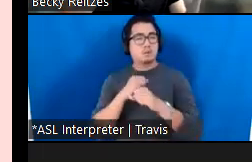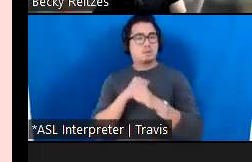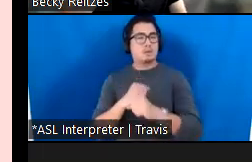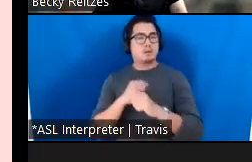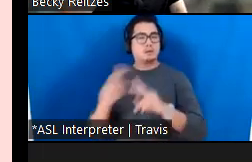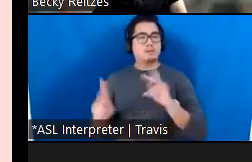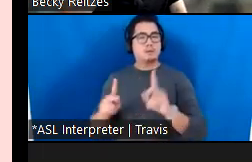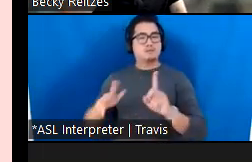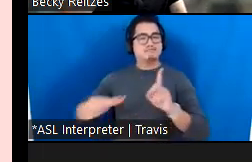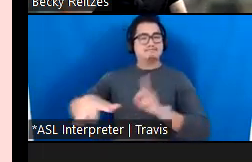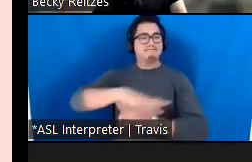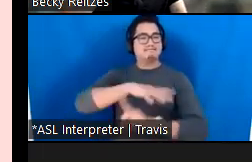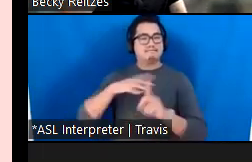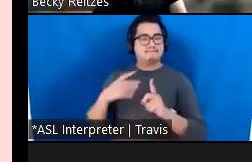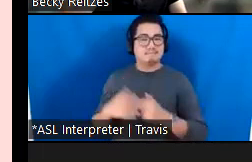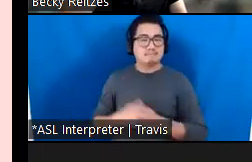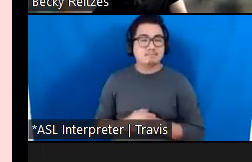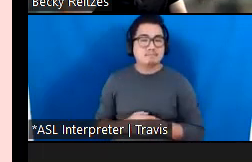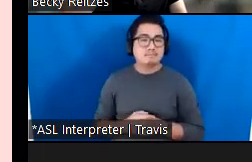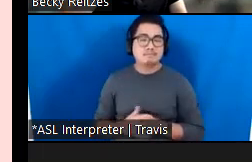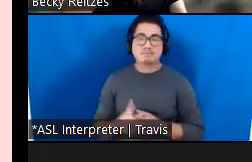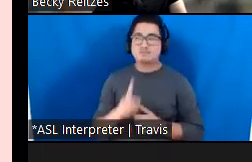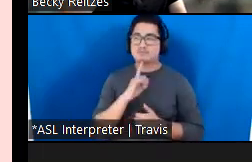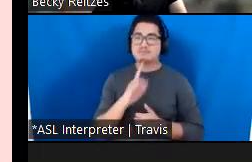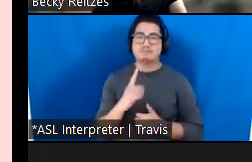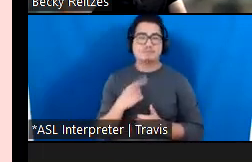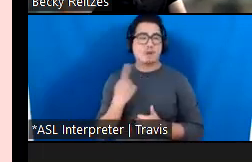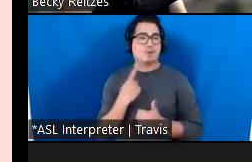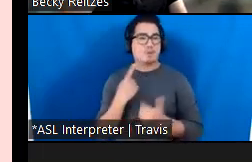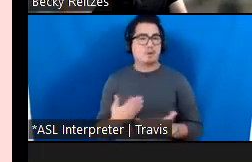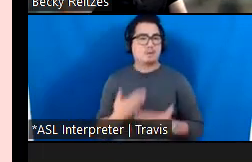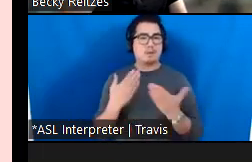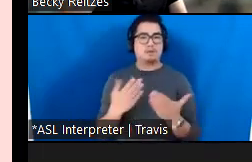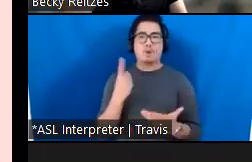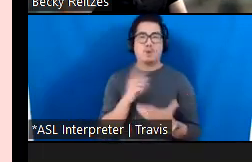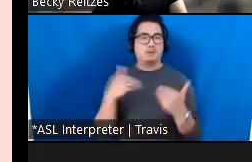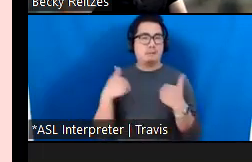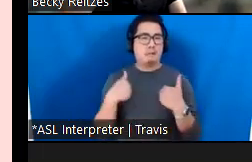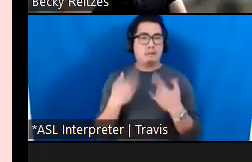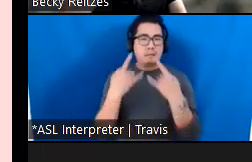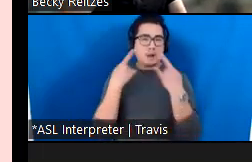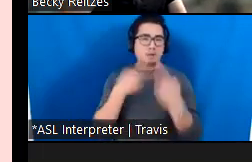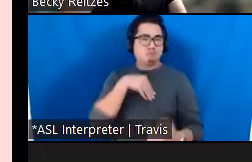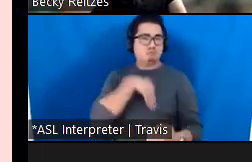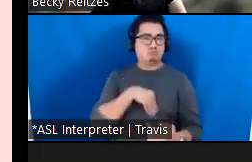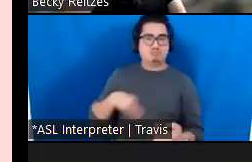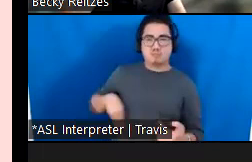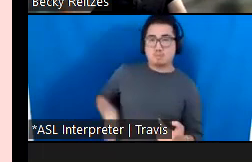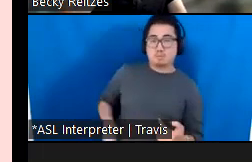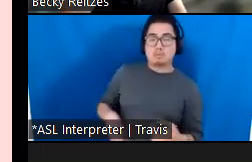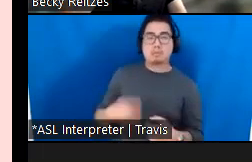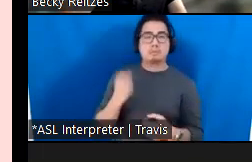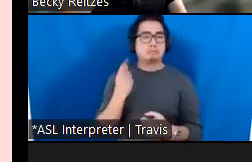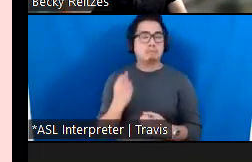So it's always a good recommendation to have a mask with you, because in general, a lot of places do require masks. A lot of